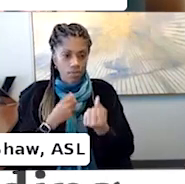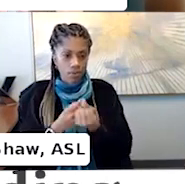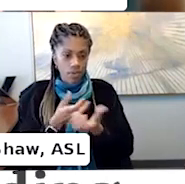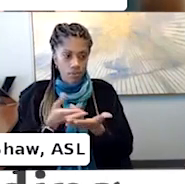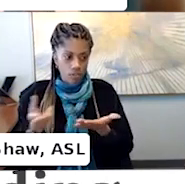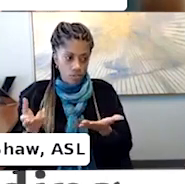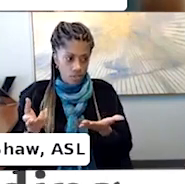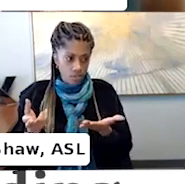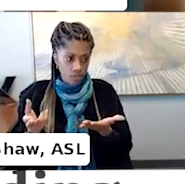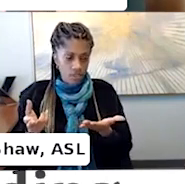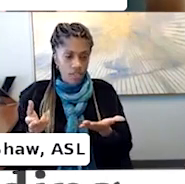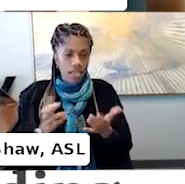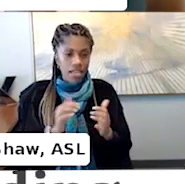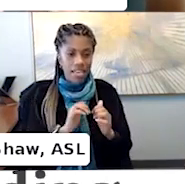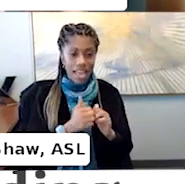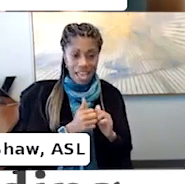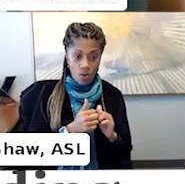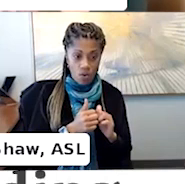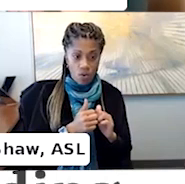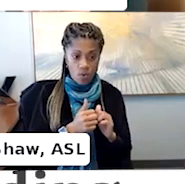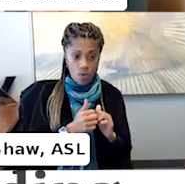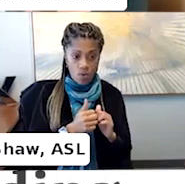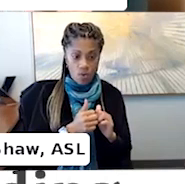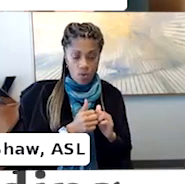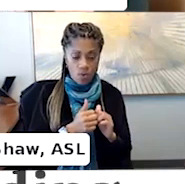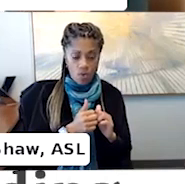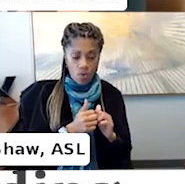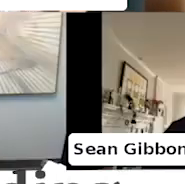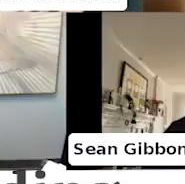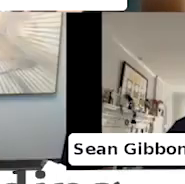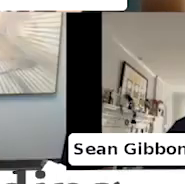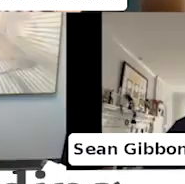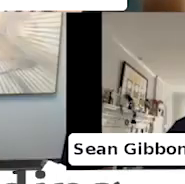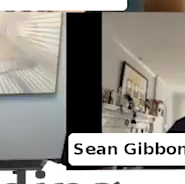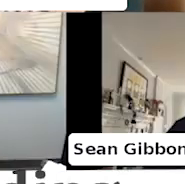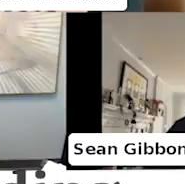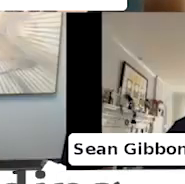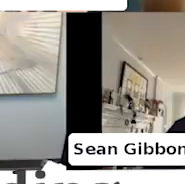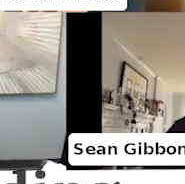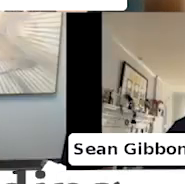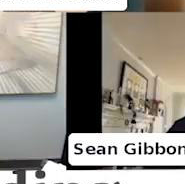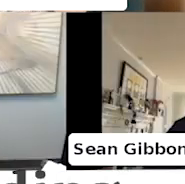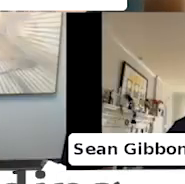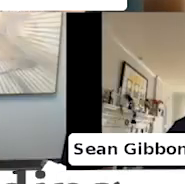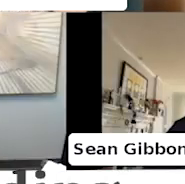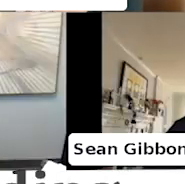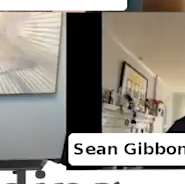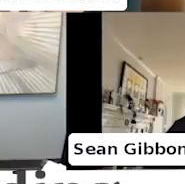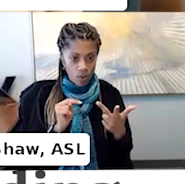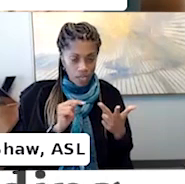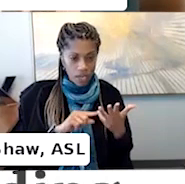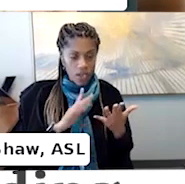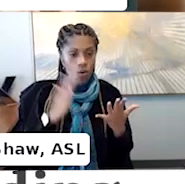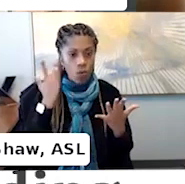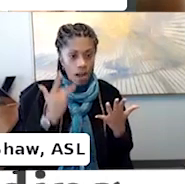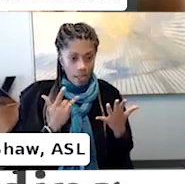best way you can equip them is to really give them, right, a line on that clear who, what, when, where, why behind this project, and give them the tools